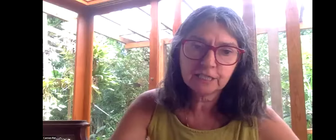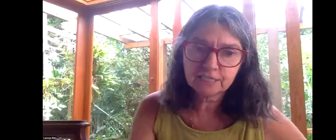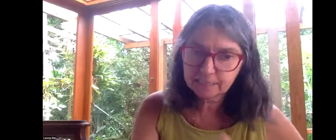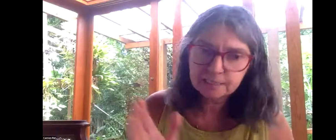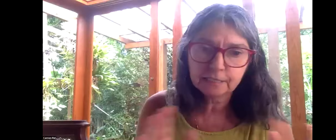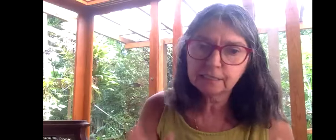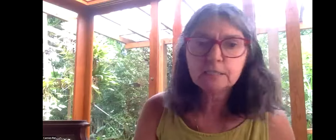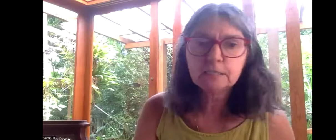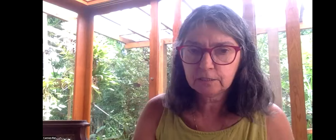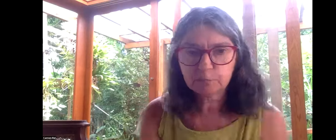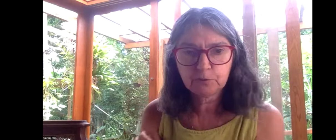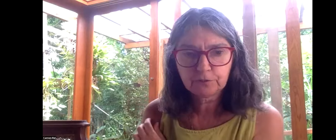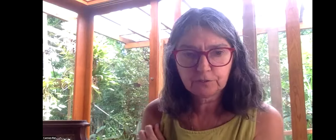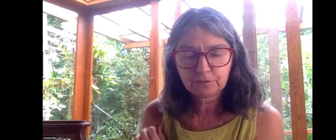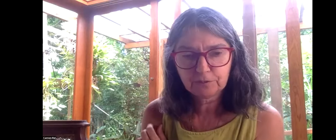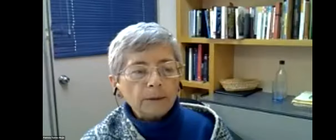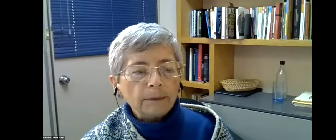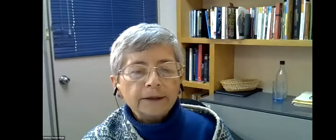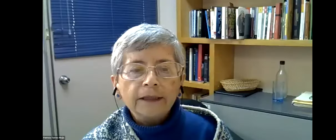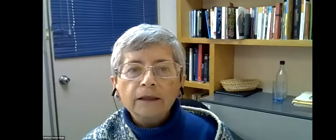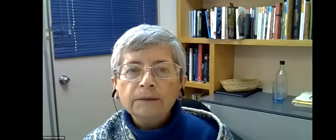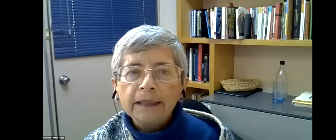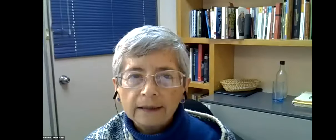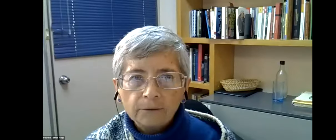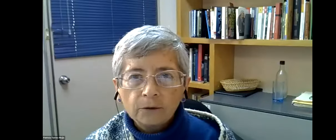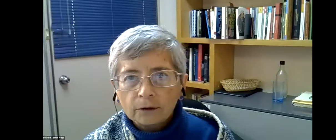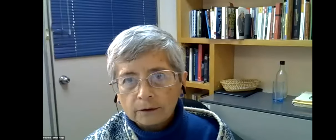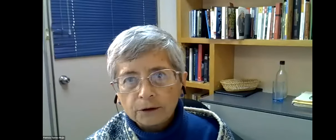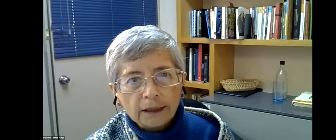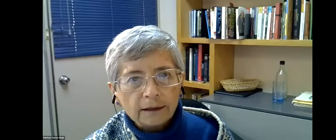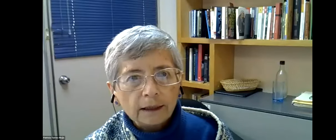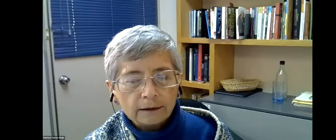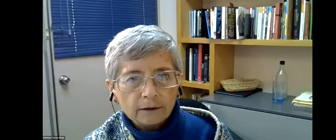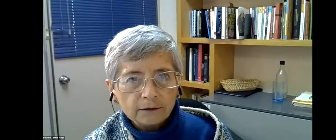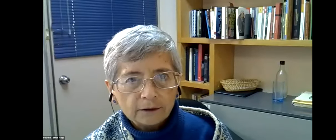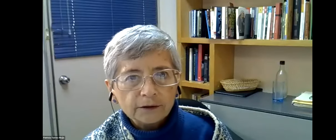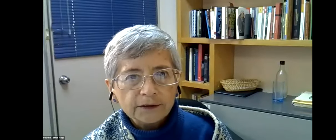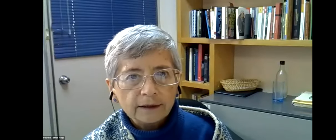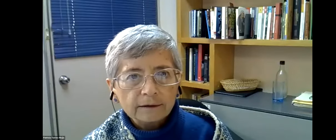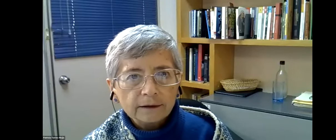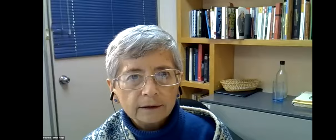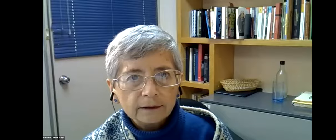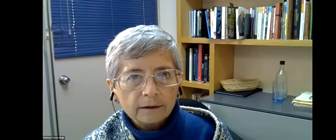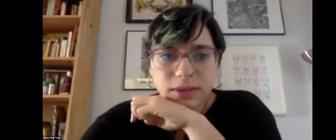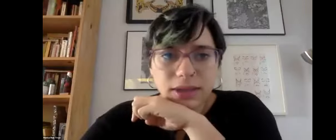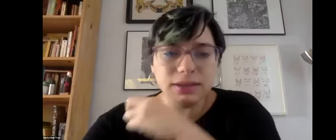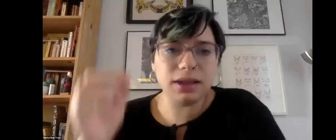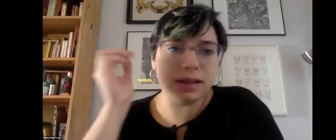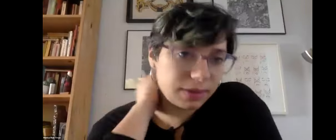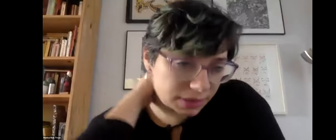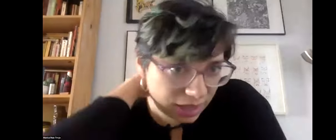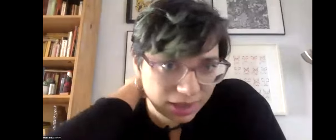Como quieras. Sí. Si quieres en inglés, it's perfect. Actually, better in English, Marisa, for Schilling that does not understand.